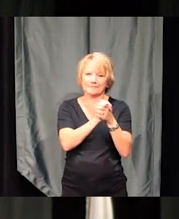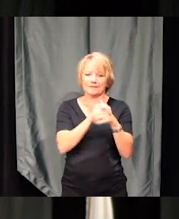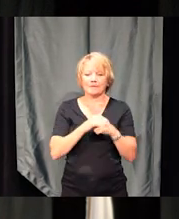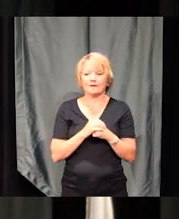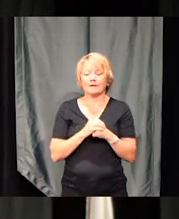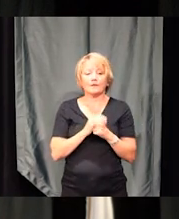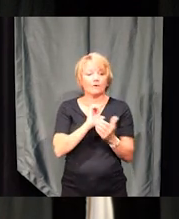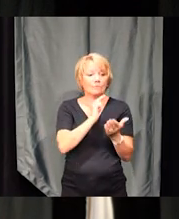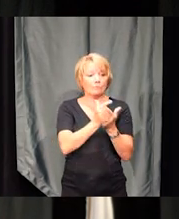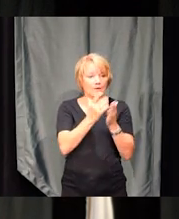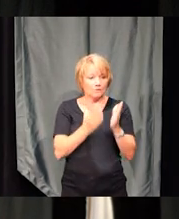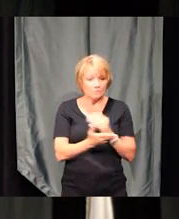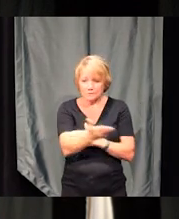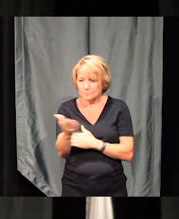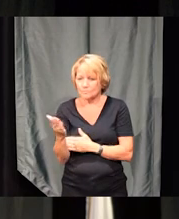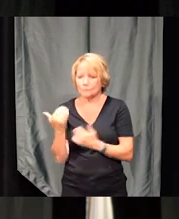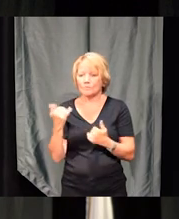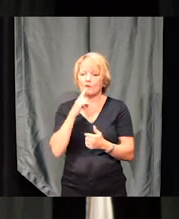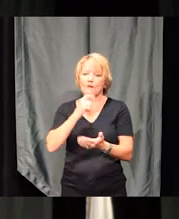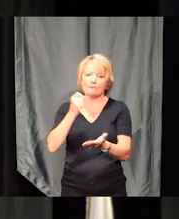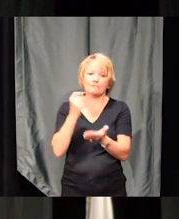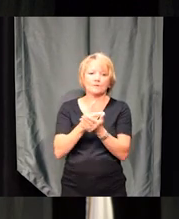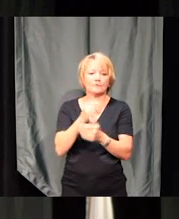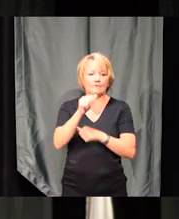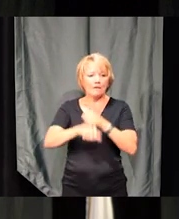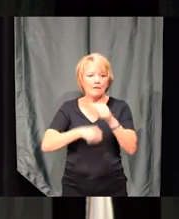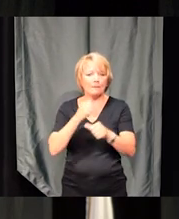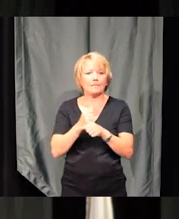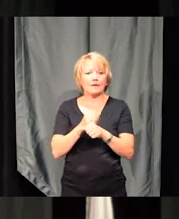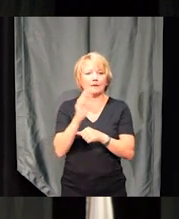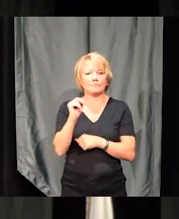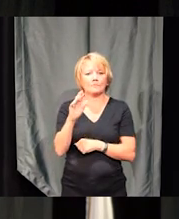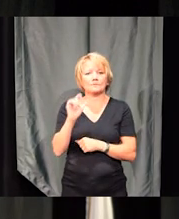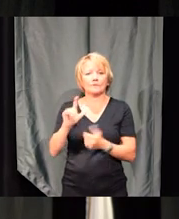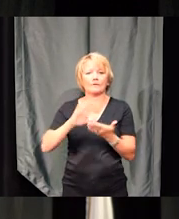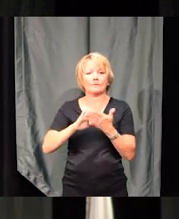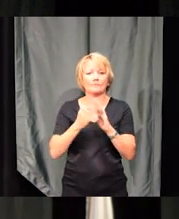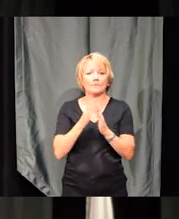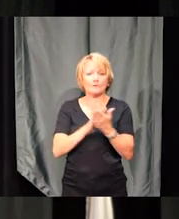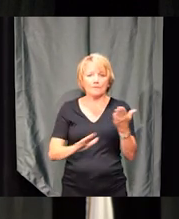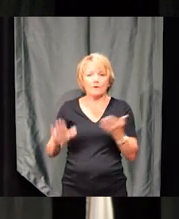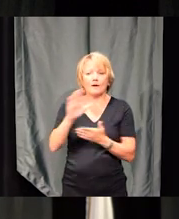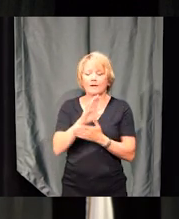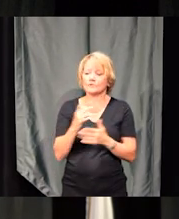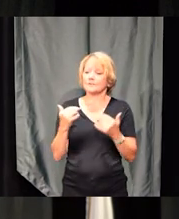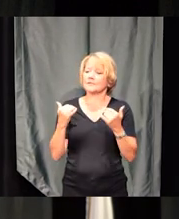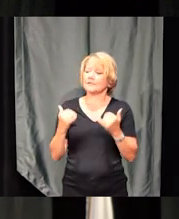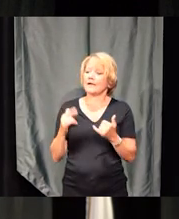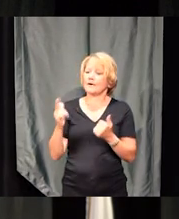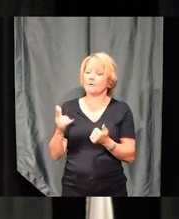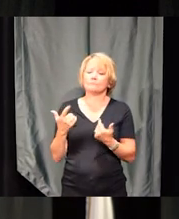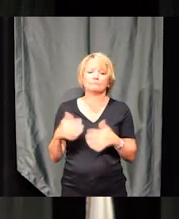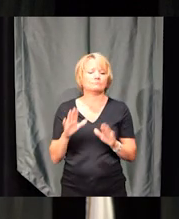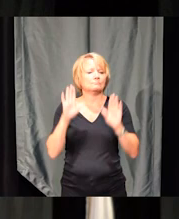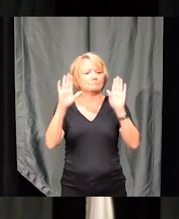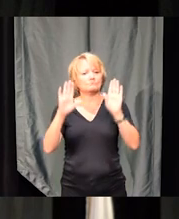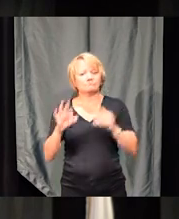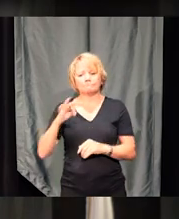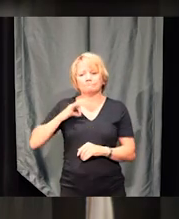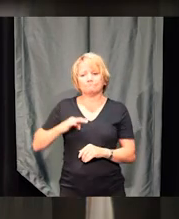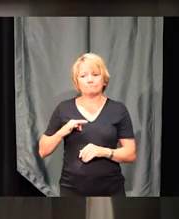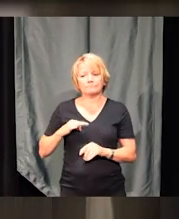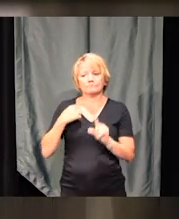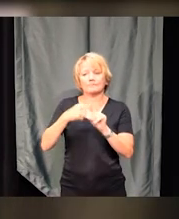Graduates, you are officially alumni of Bristol Community College, which brings you great benefit and great